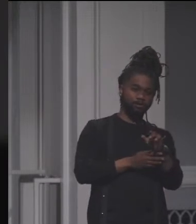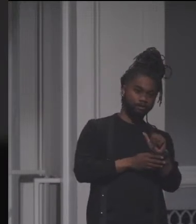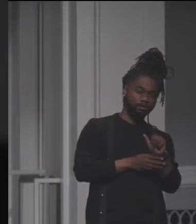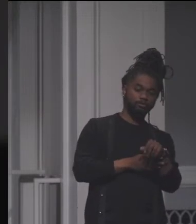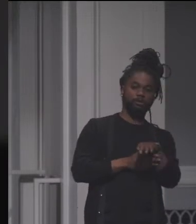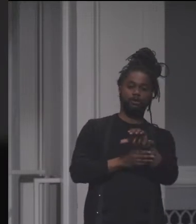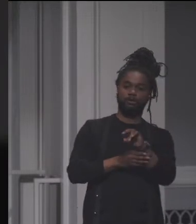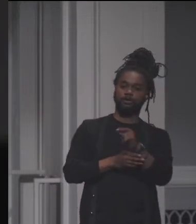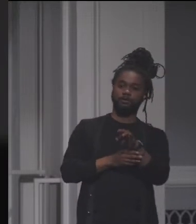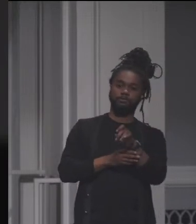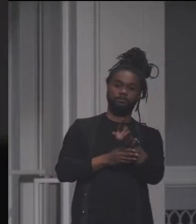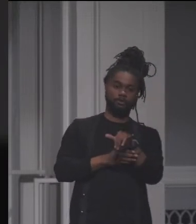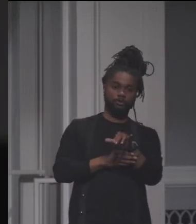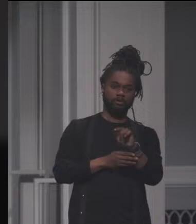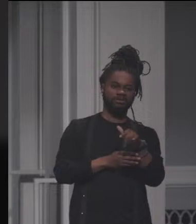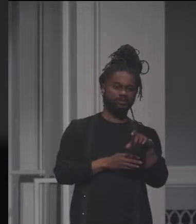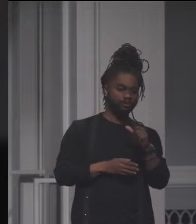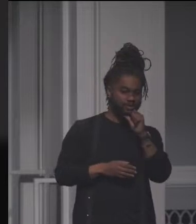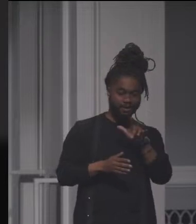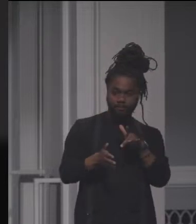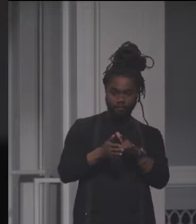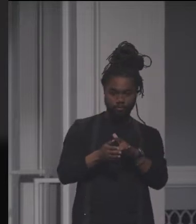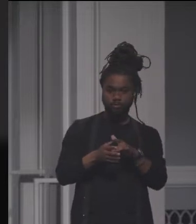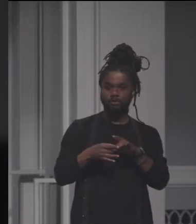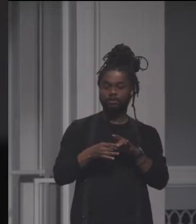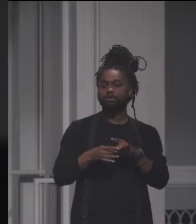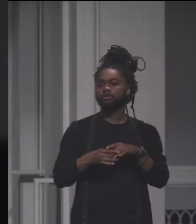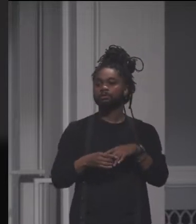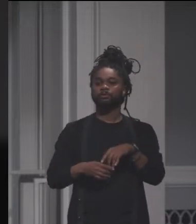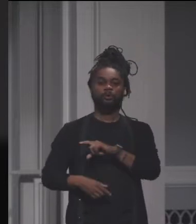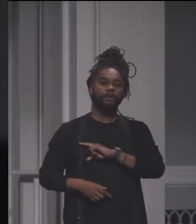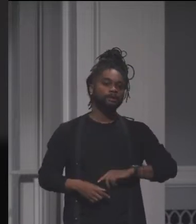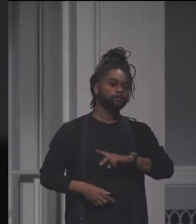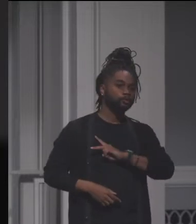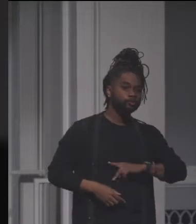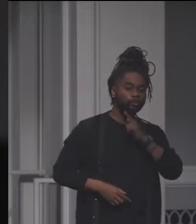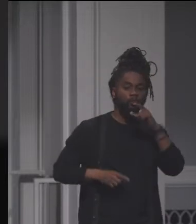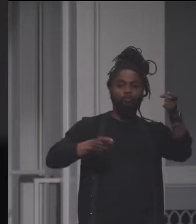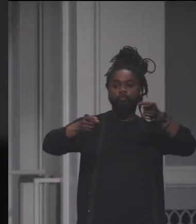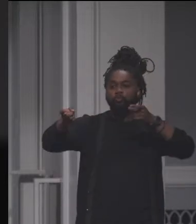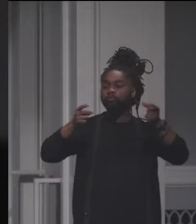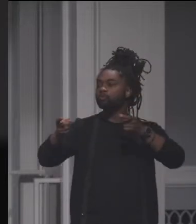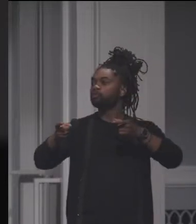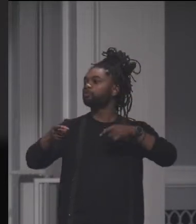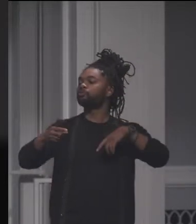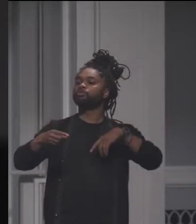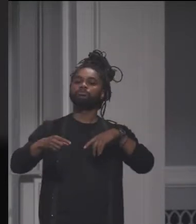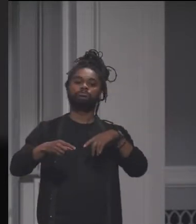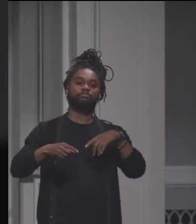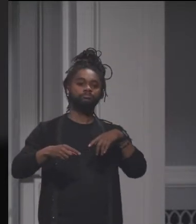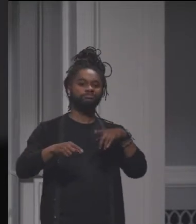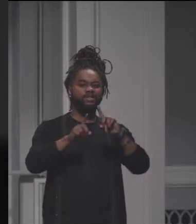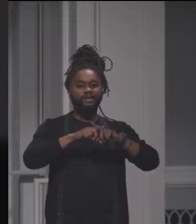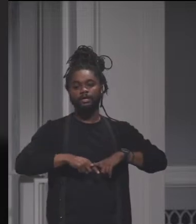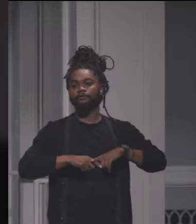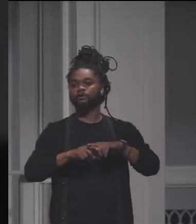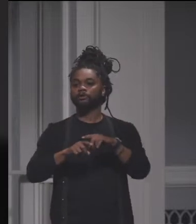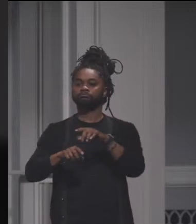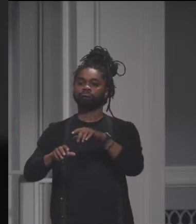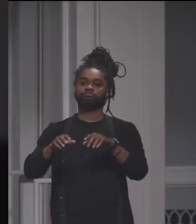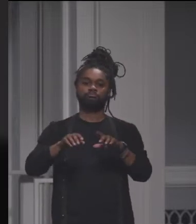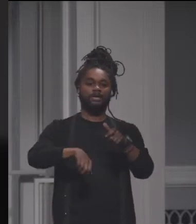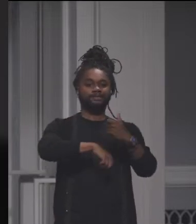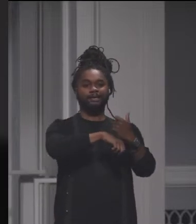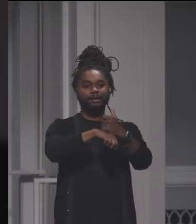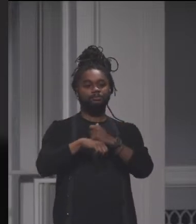Canterbury Tales. It's not the Middle Ages of courtly kings and queens who ruled over incipient but recognizable nation-states, such as England